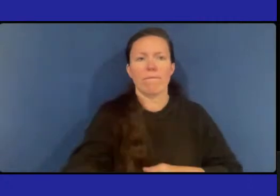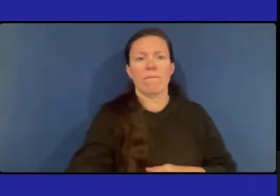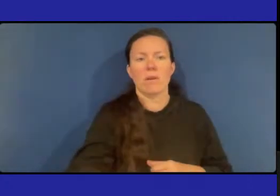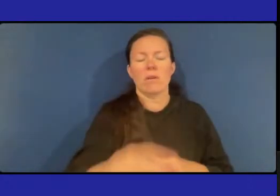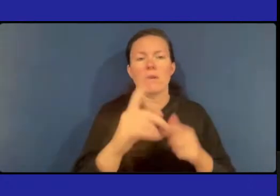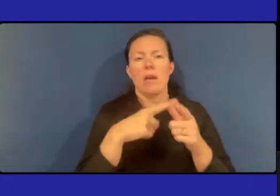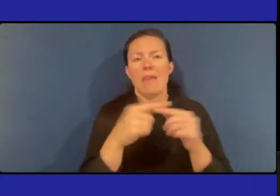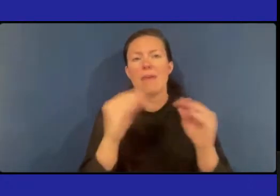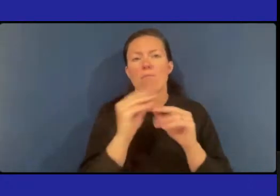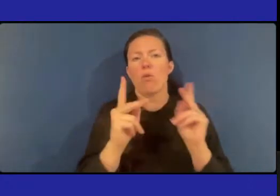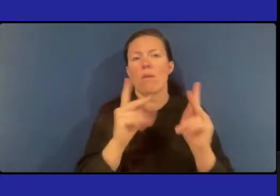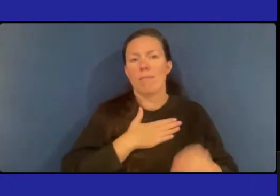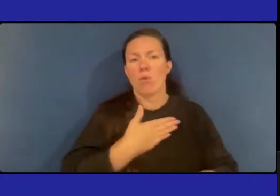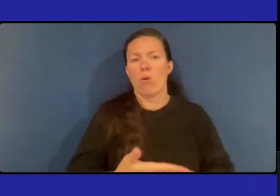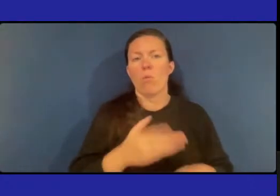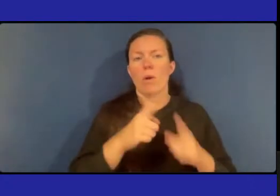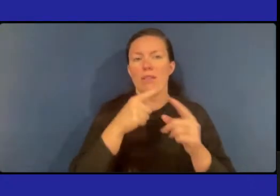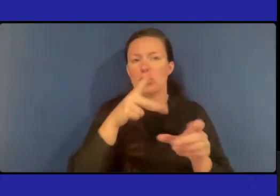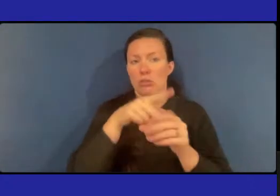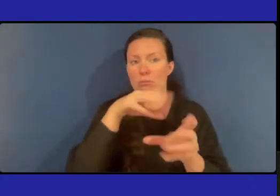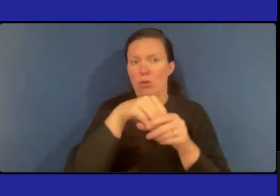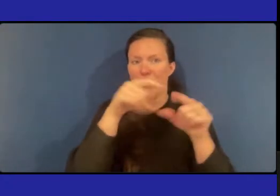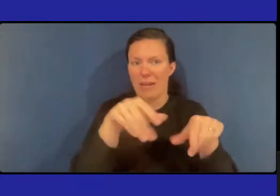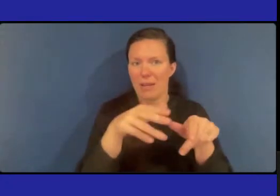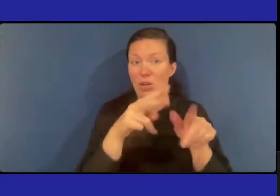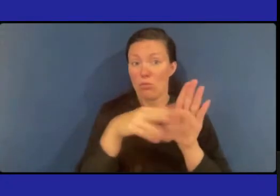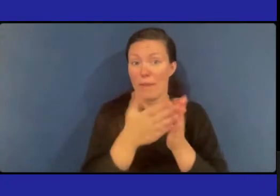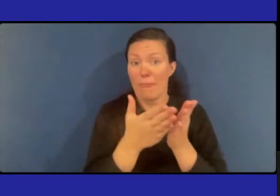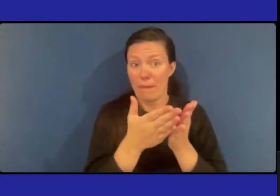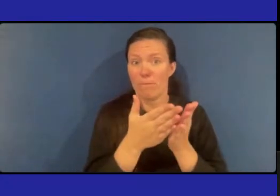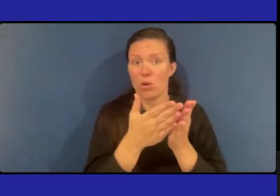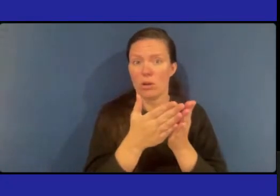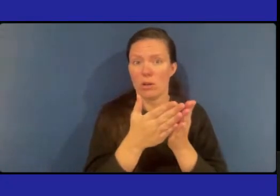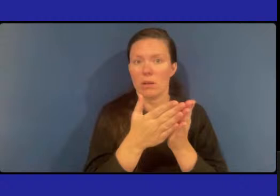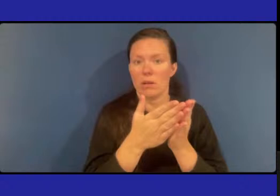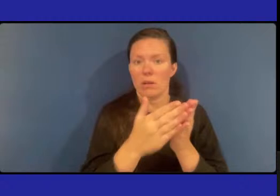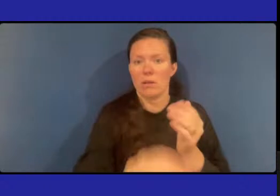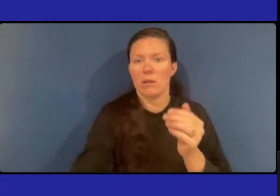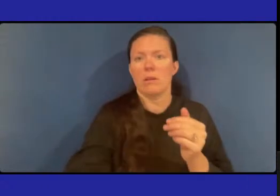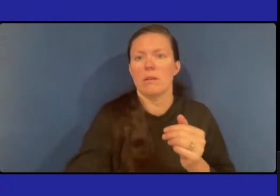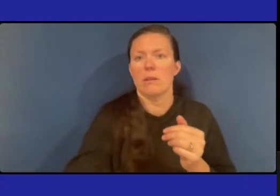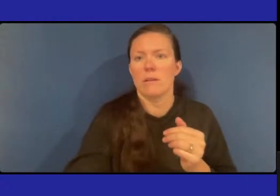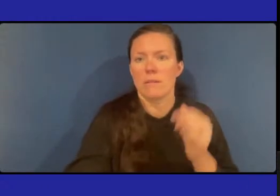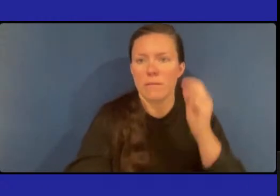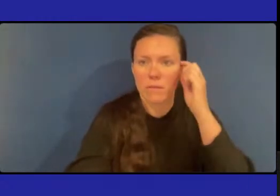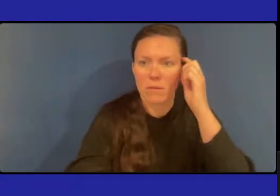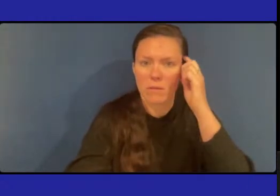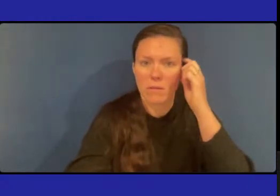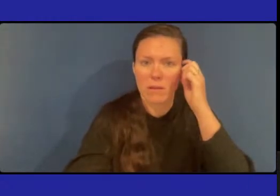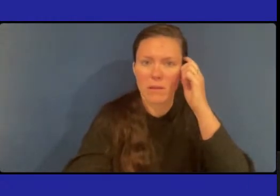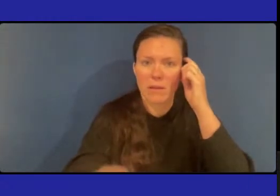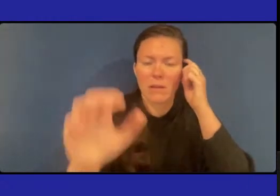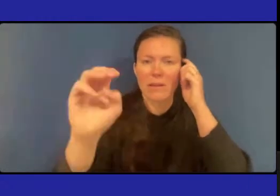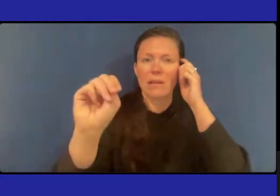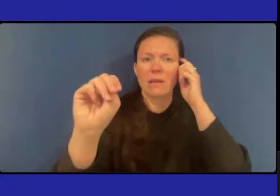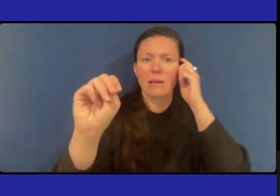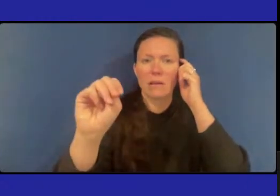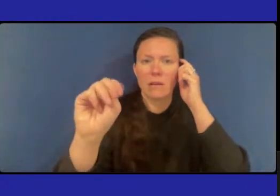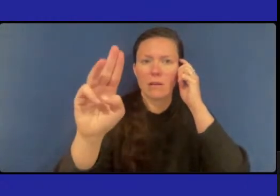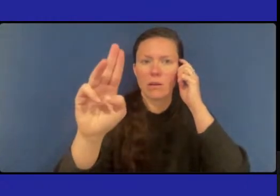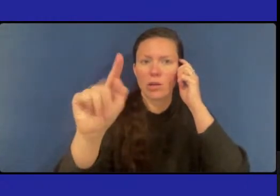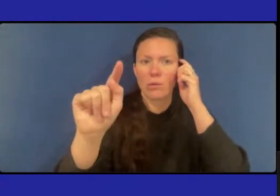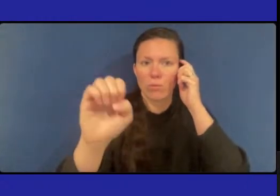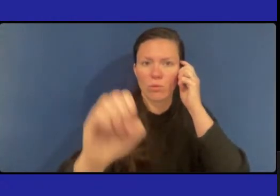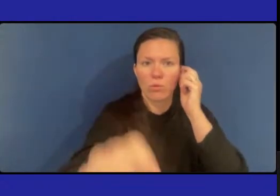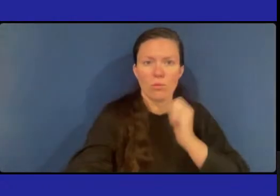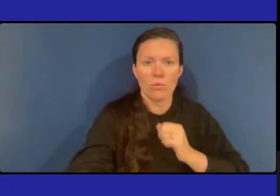willing to participate in these opportunities for improvement. So the performance improvement we take